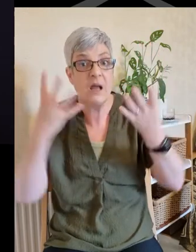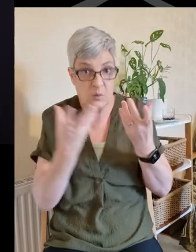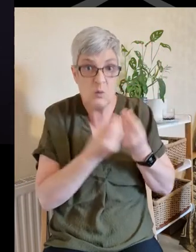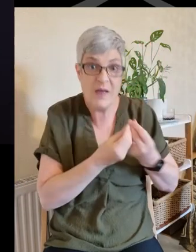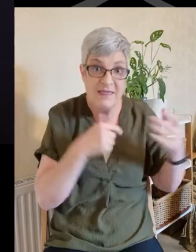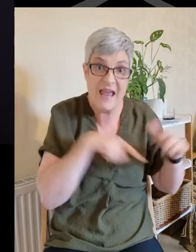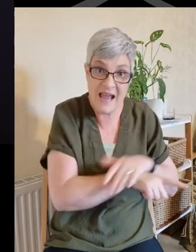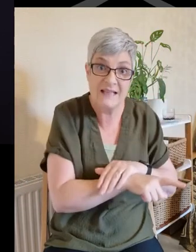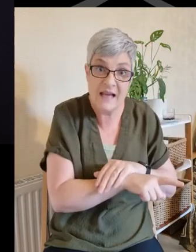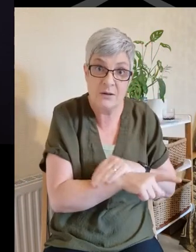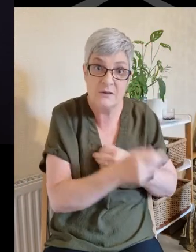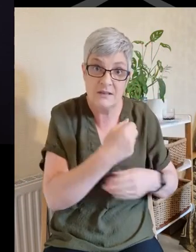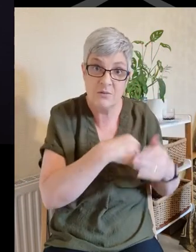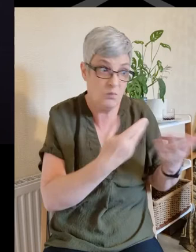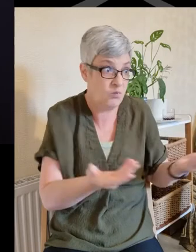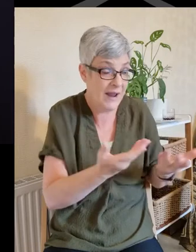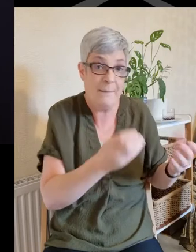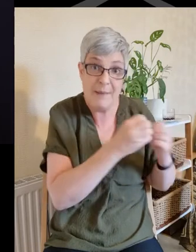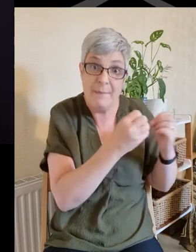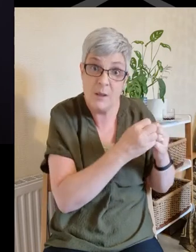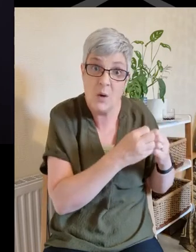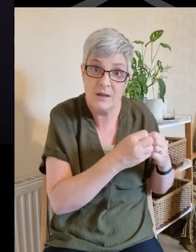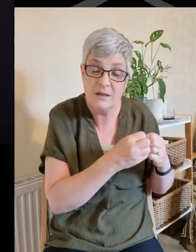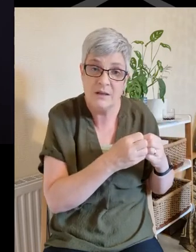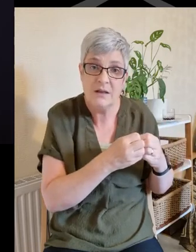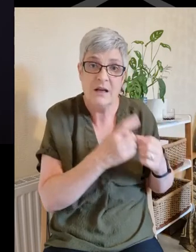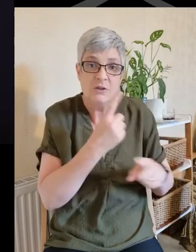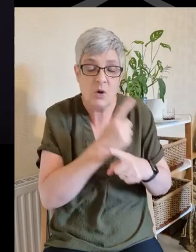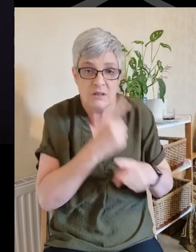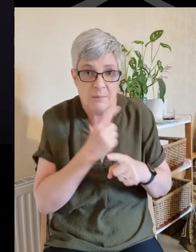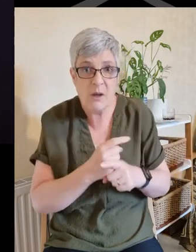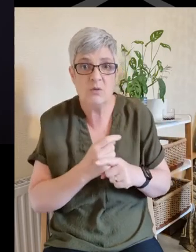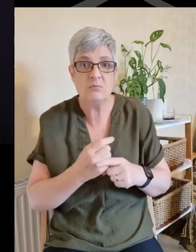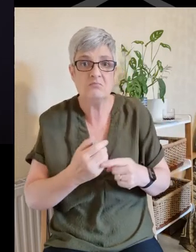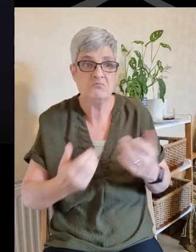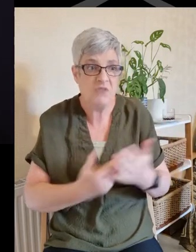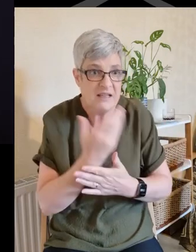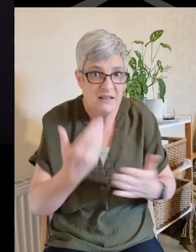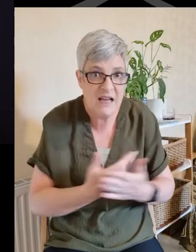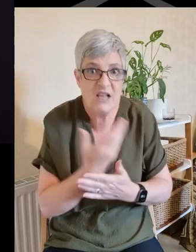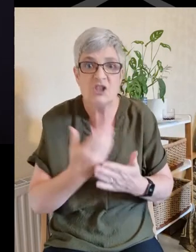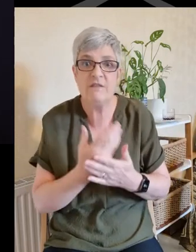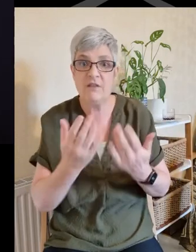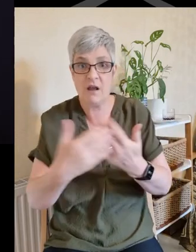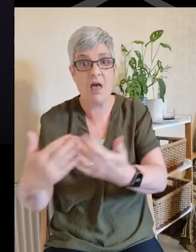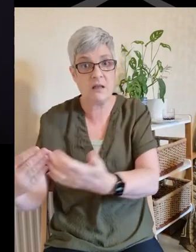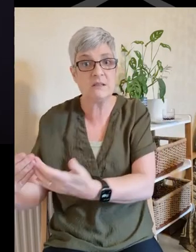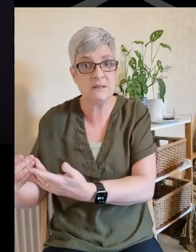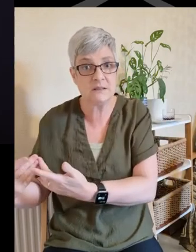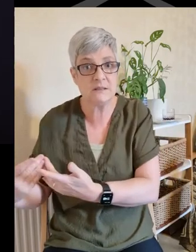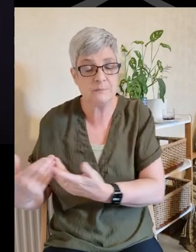of restoration for others, for Samaria and Sodom at the end of chapter 16 that we looked at last week.